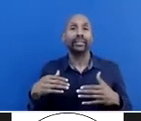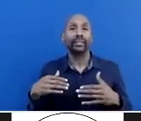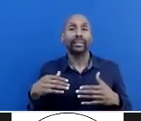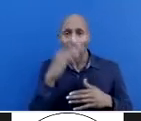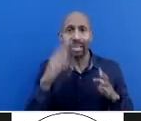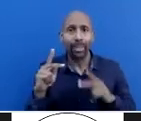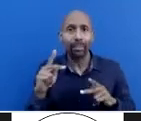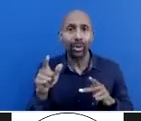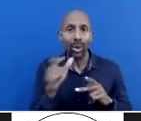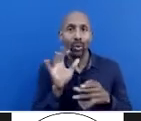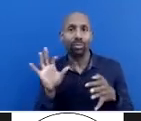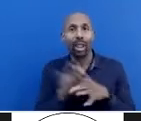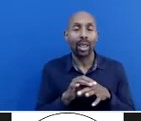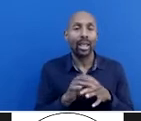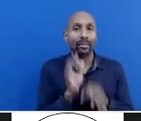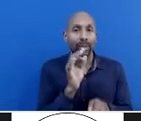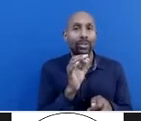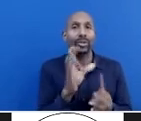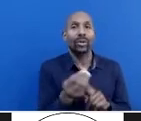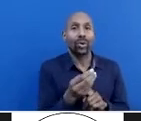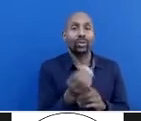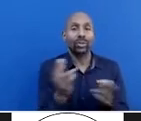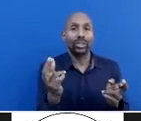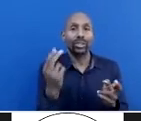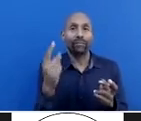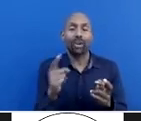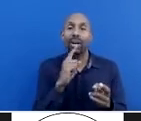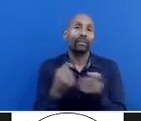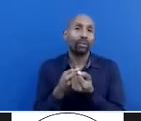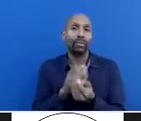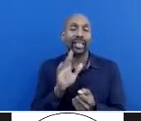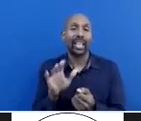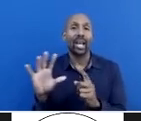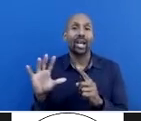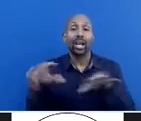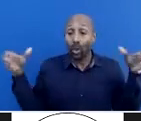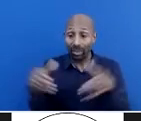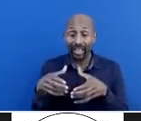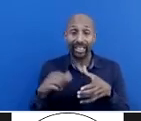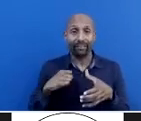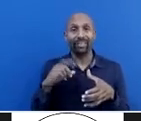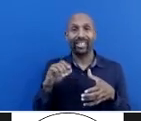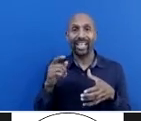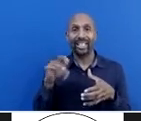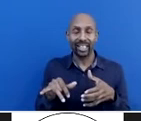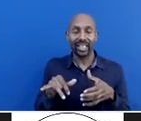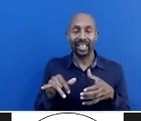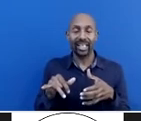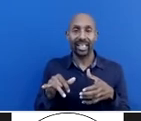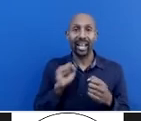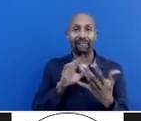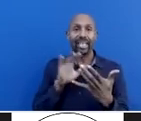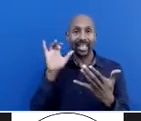resources to affirm their collective dignity in the face of that oppression. It's another excellent book on